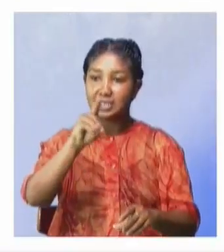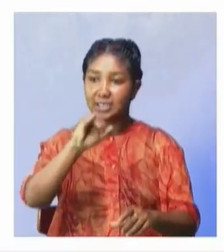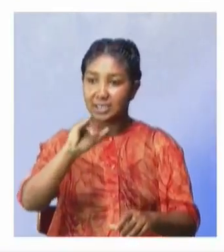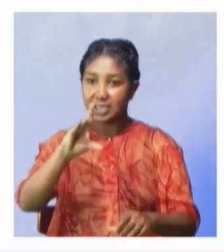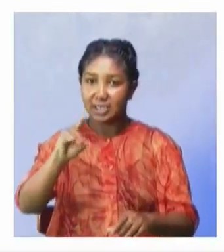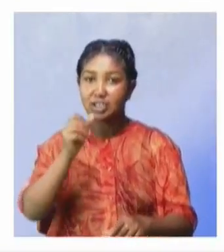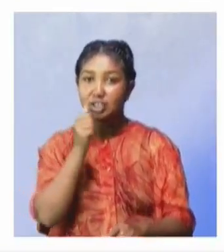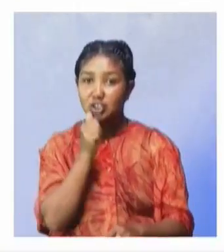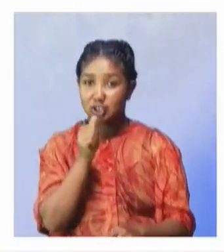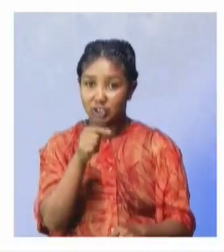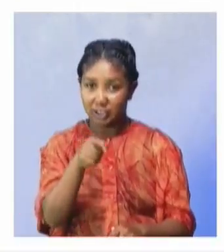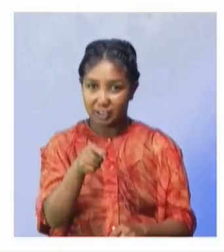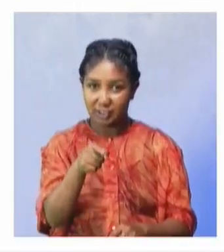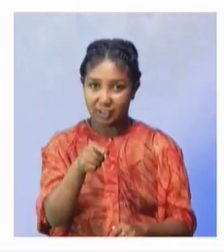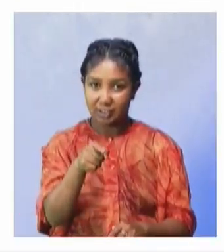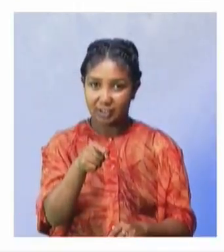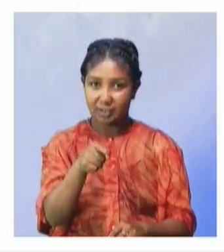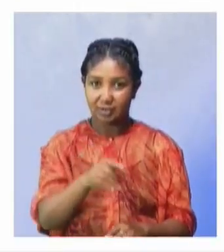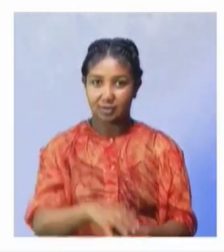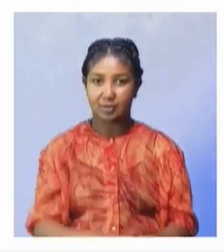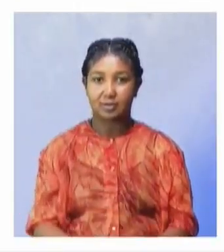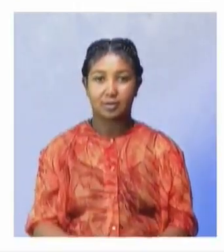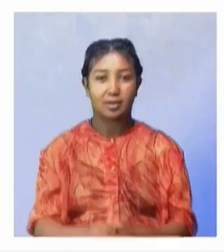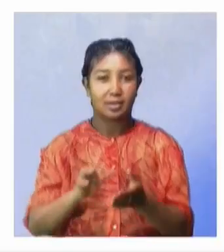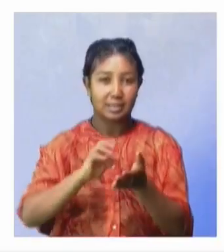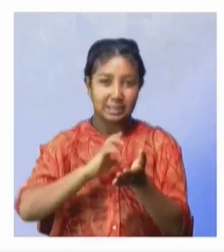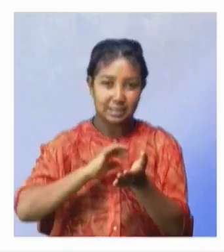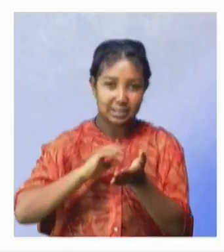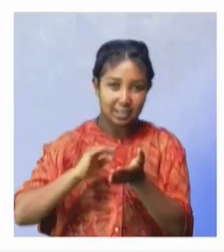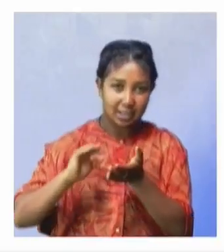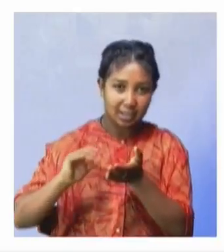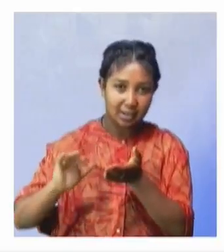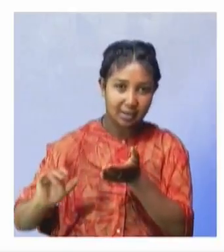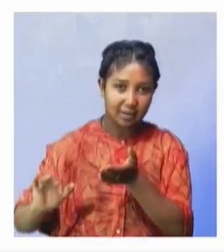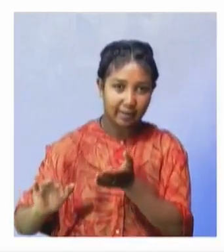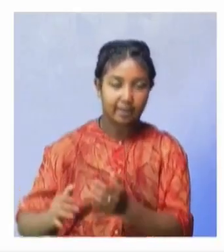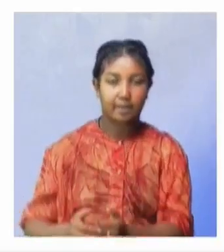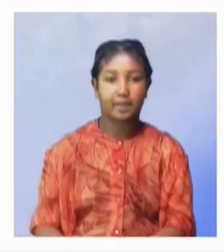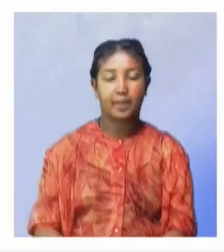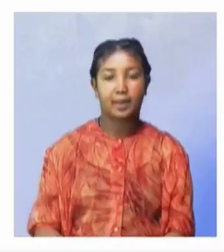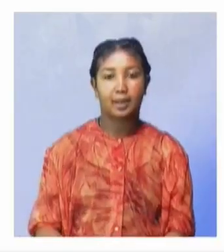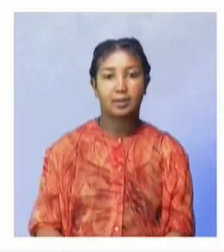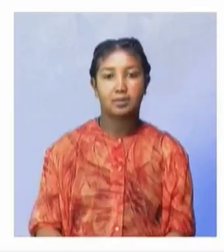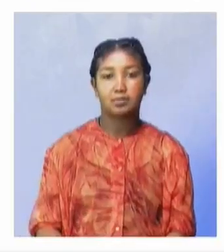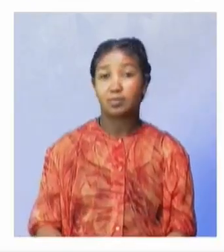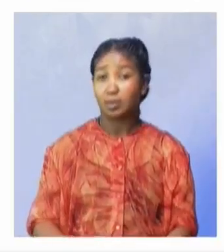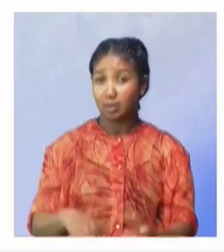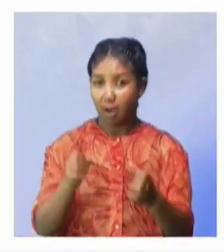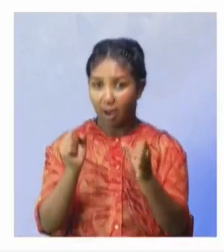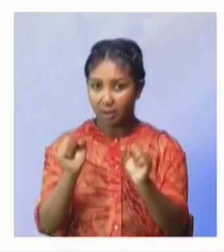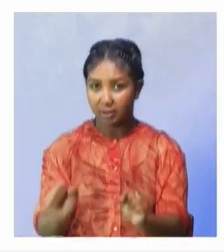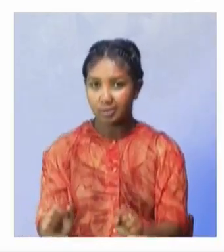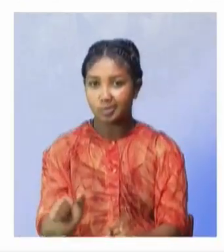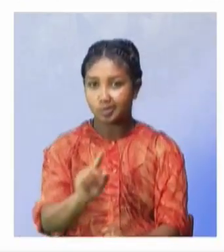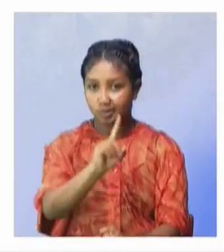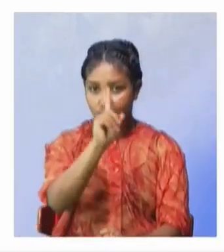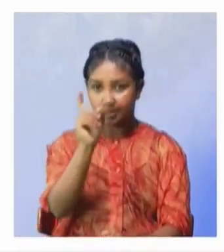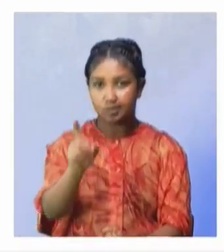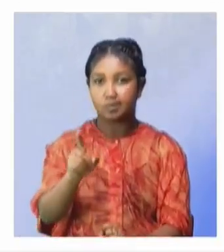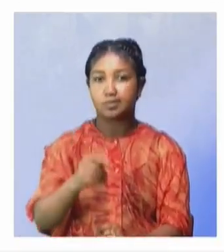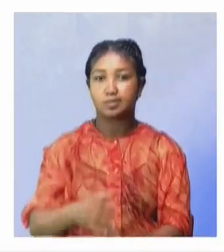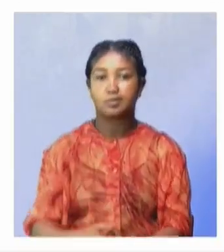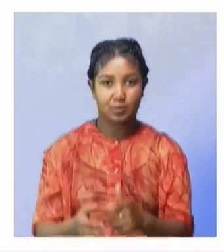she study hard.